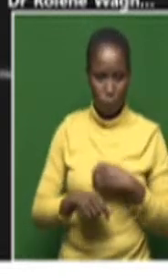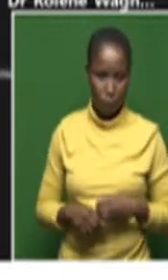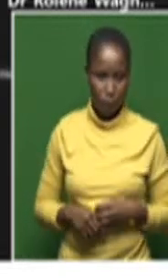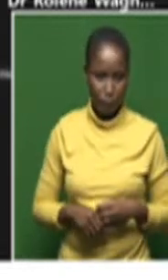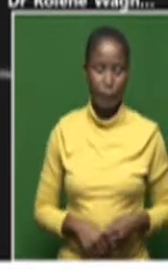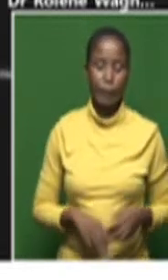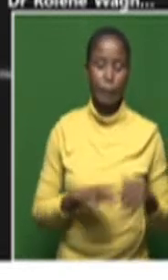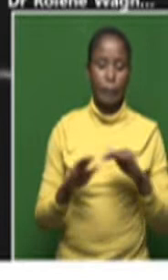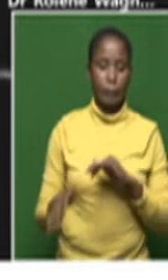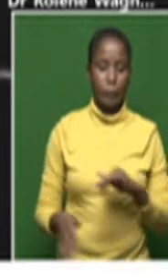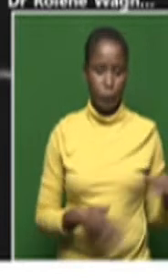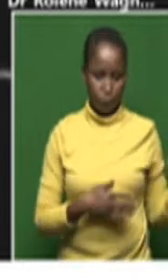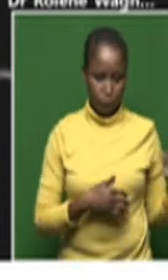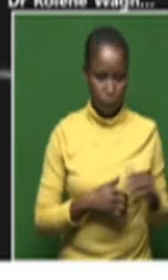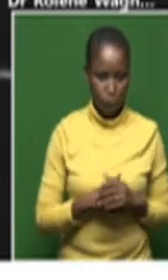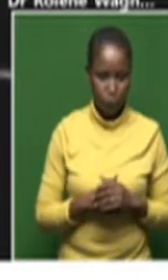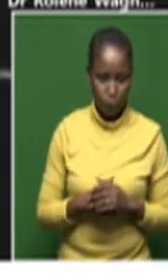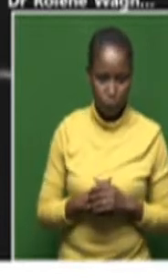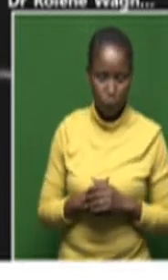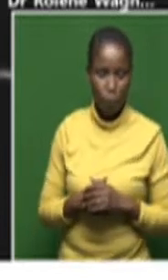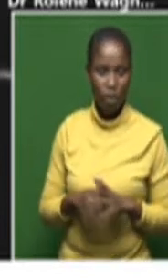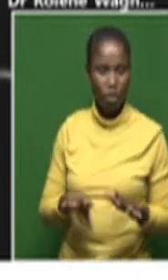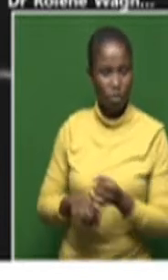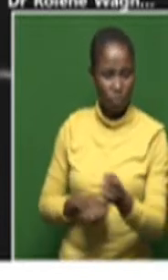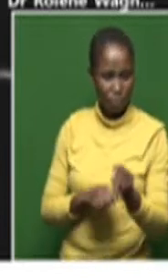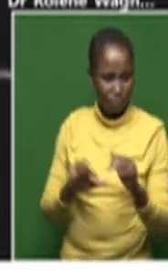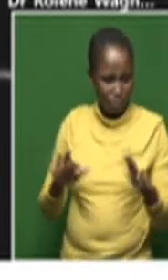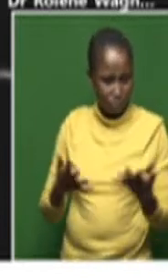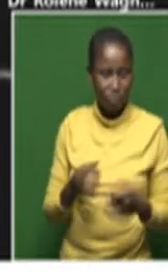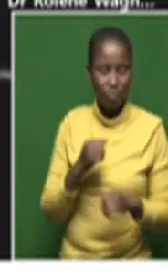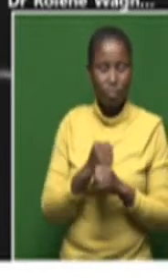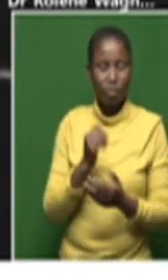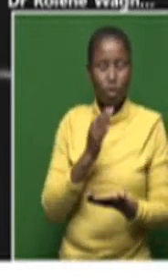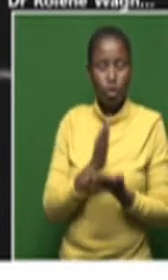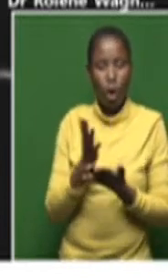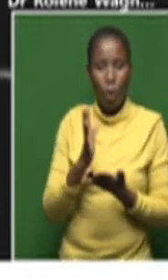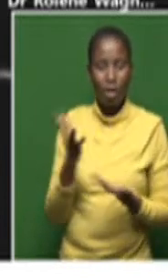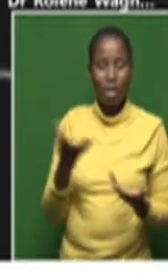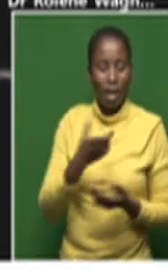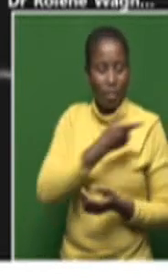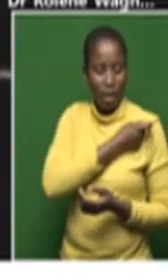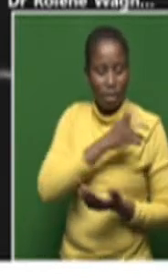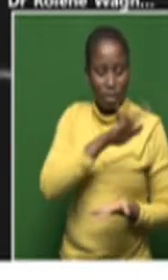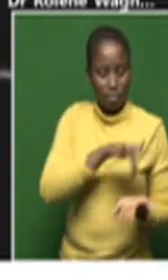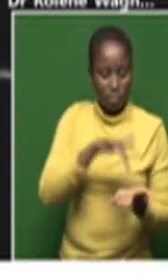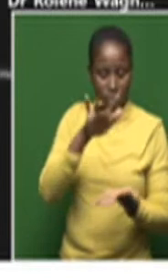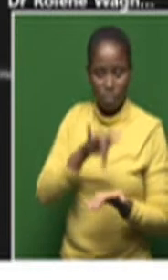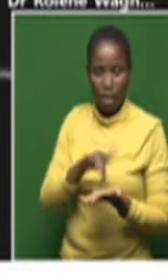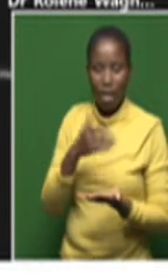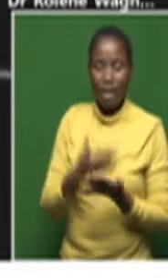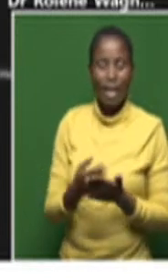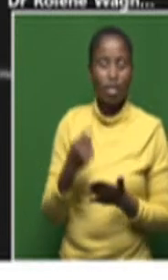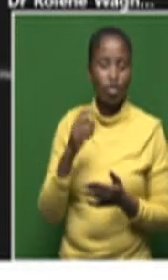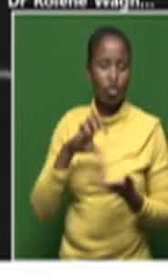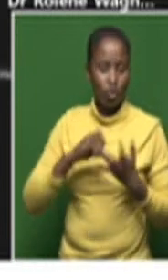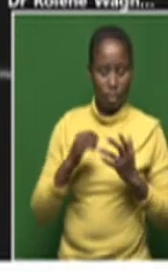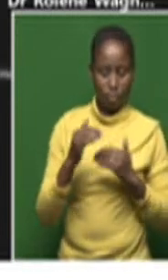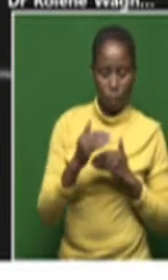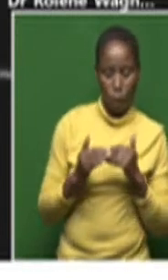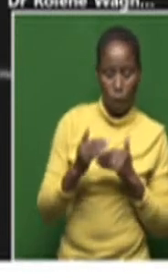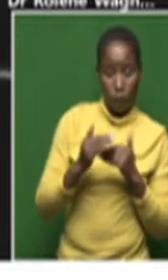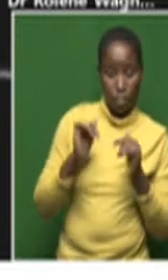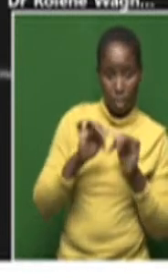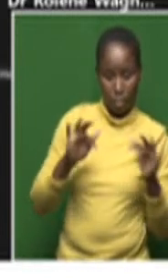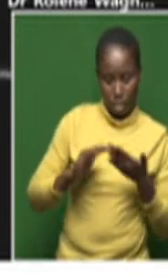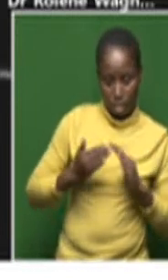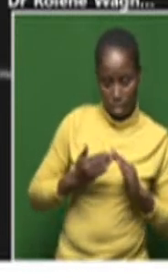So our primary strategy has been to ensure that sites are closest to where people live in the community. And this graph shows that when we look